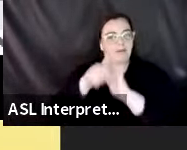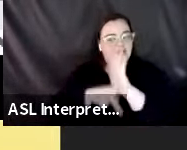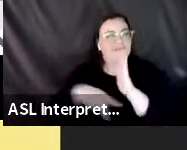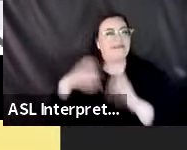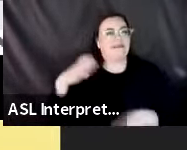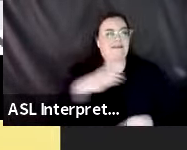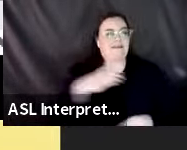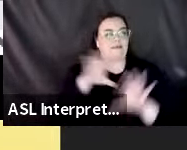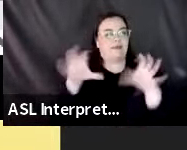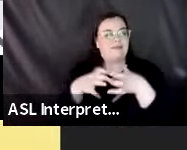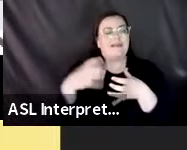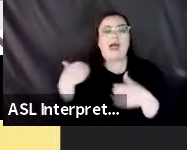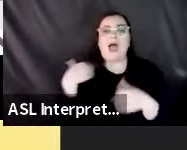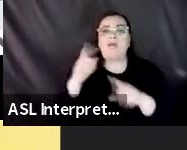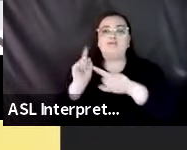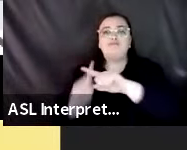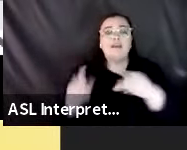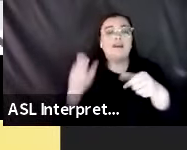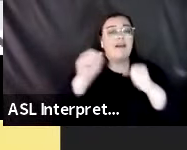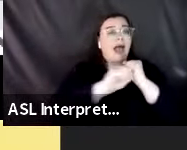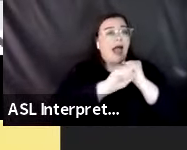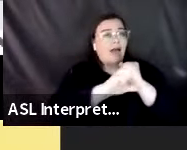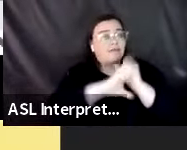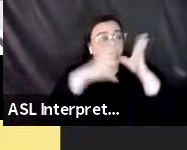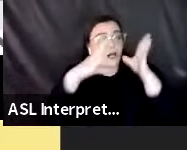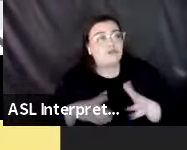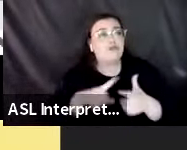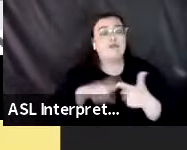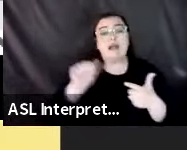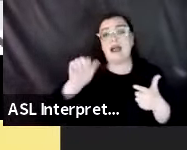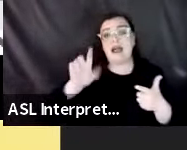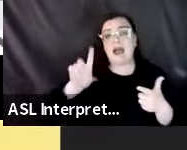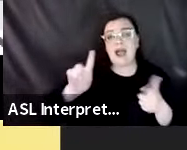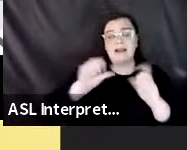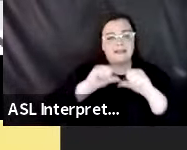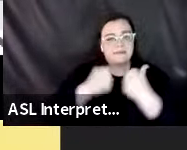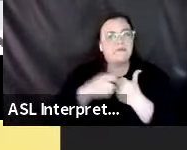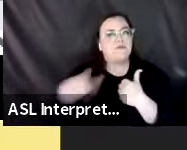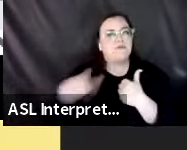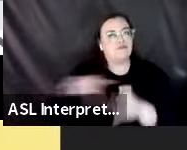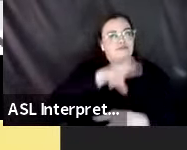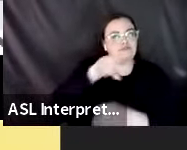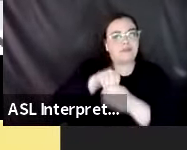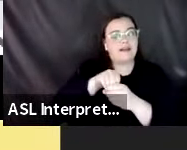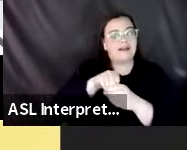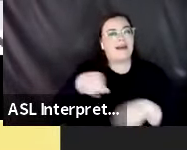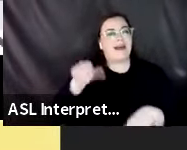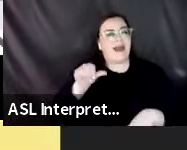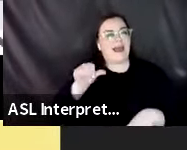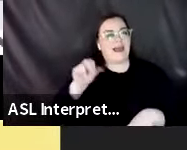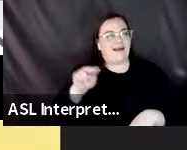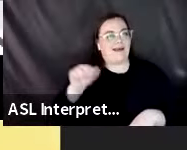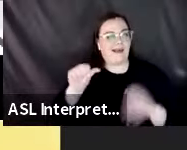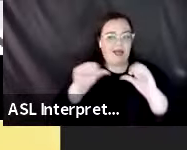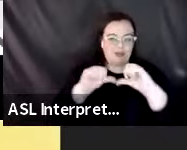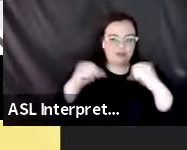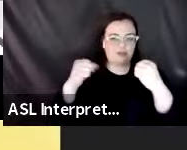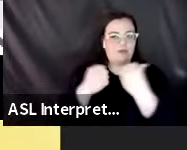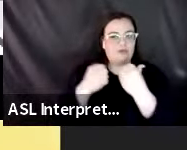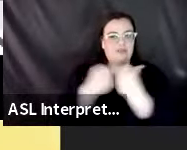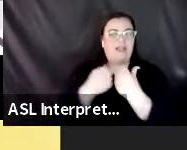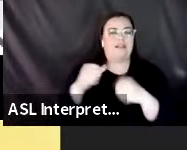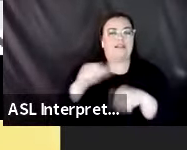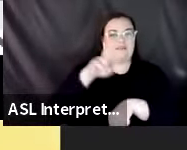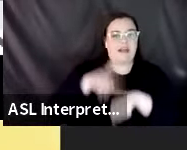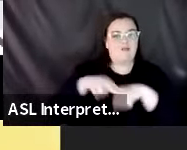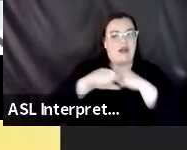advertisers and ad agencies who are members of the Association of National Advertisers, the ANA, and the 4As, which is the